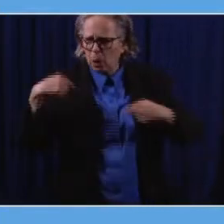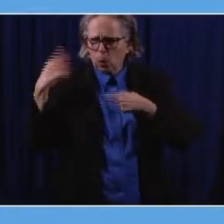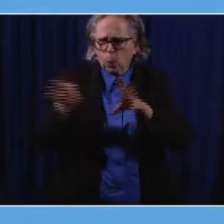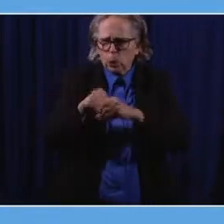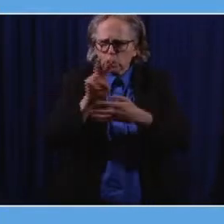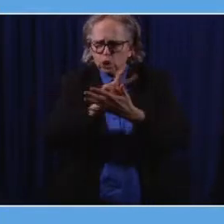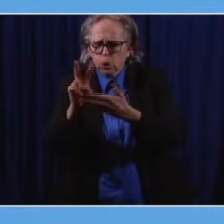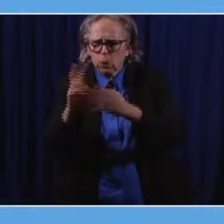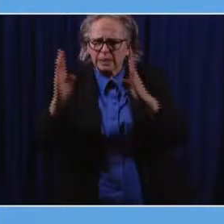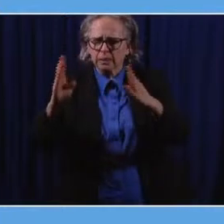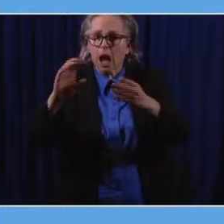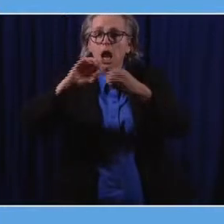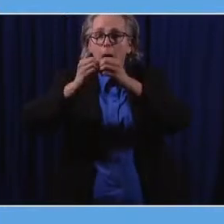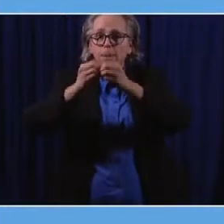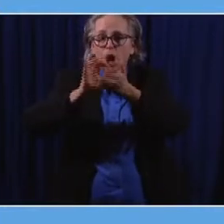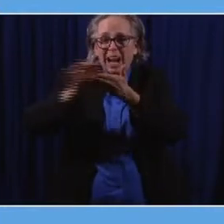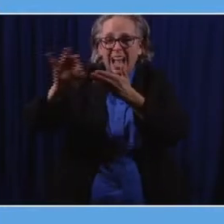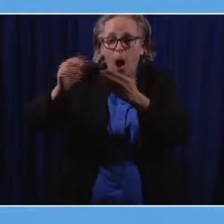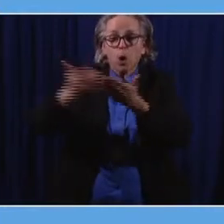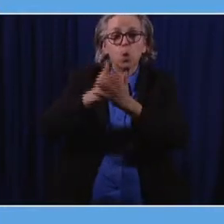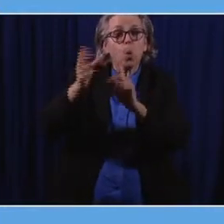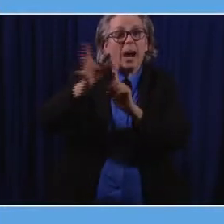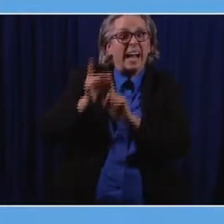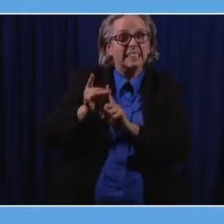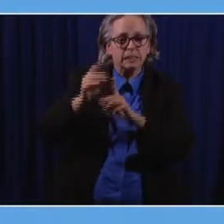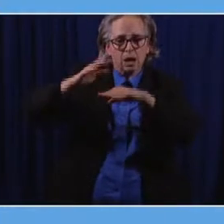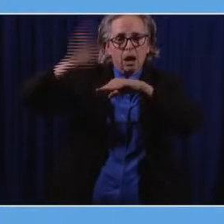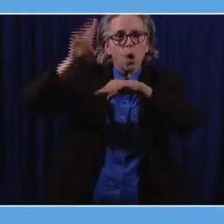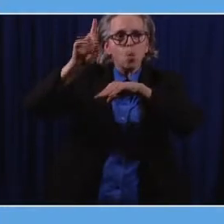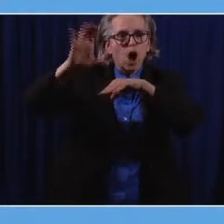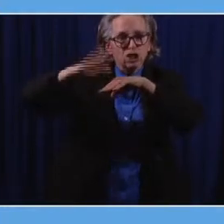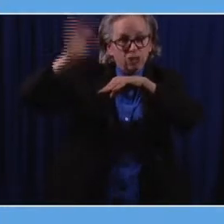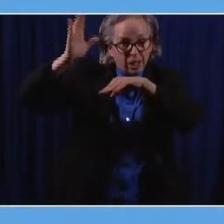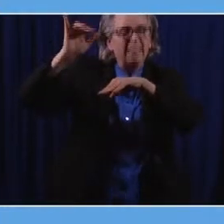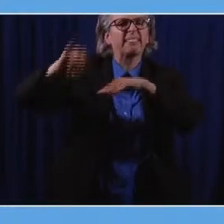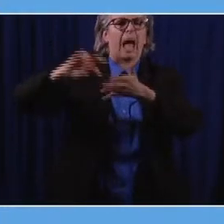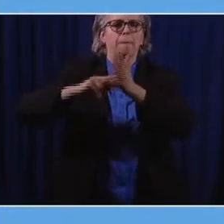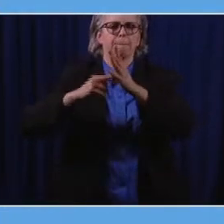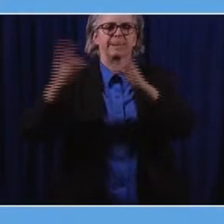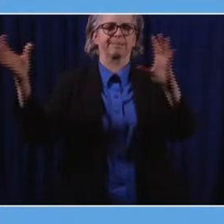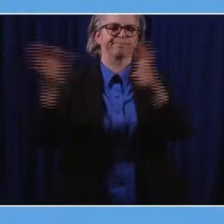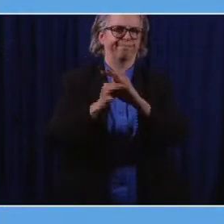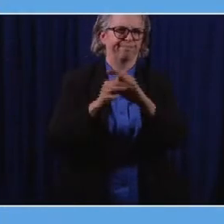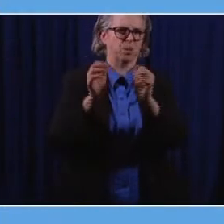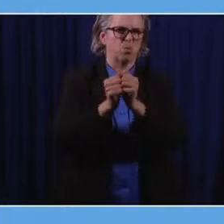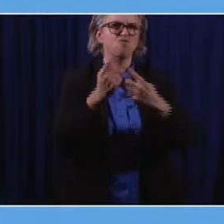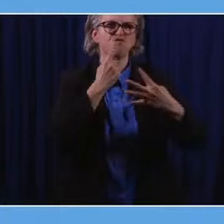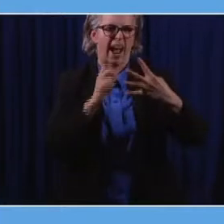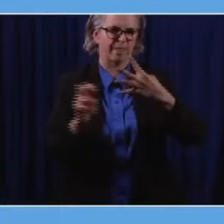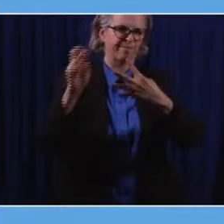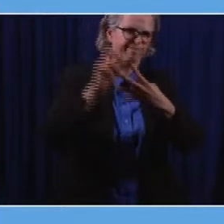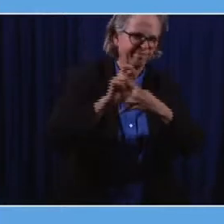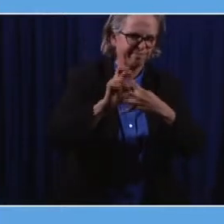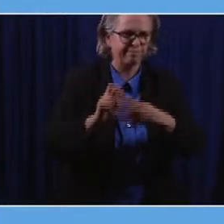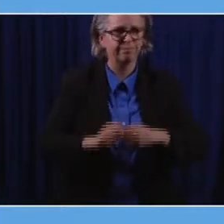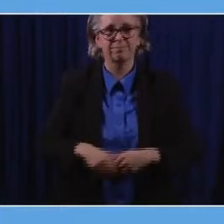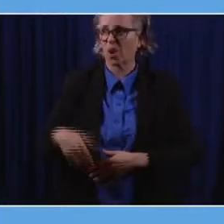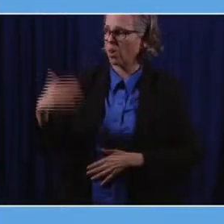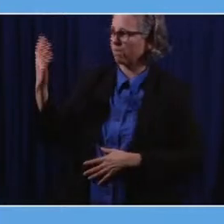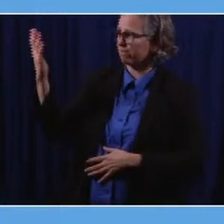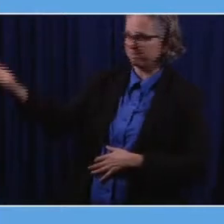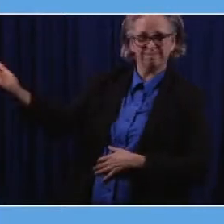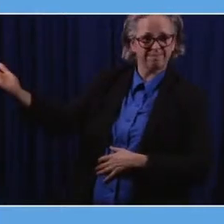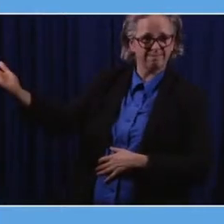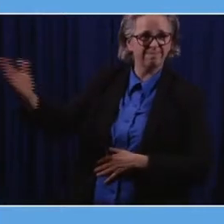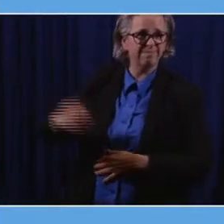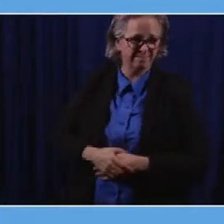And so the rest of these counties are counties that don't fall into either one of these categories. So to summarize it, these are the counties that we would